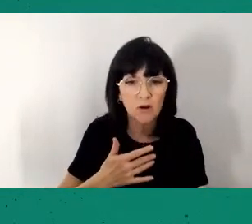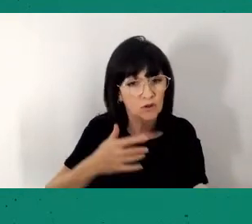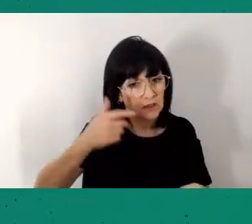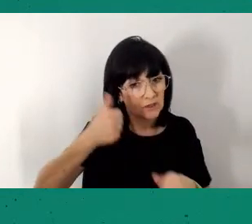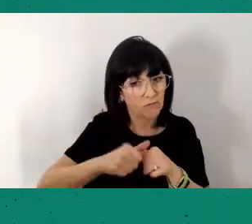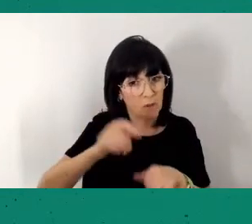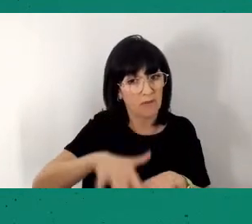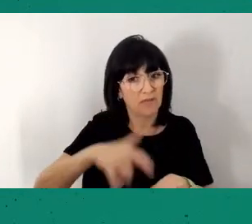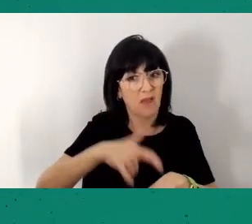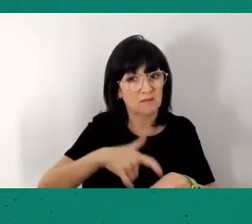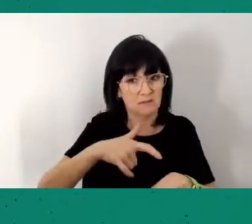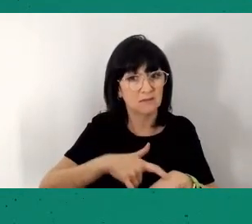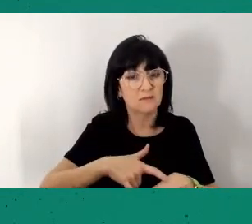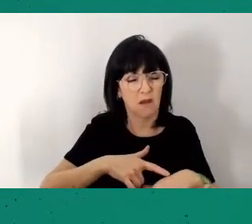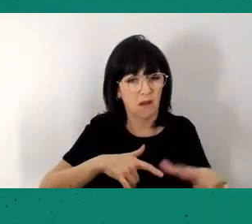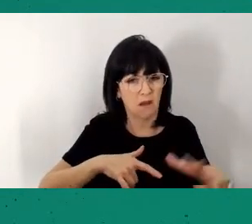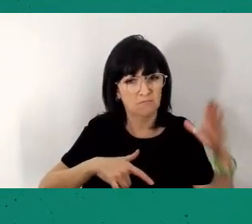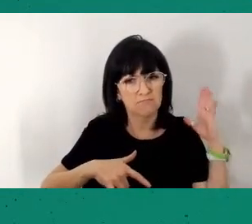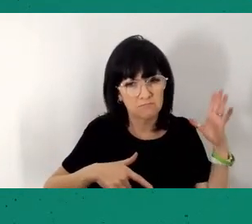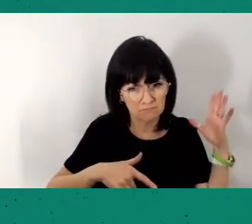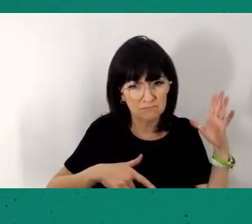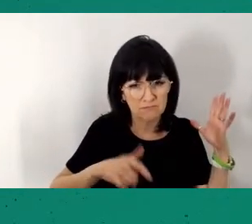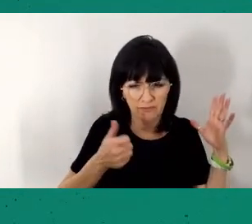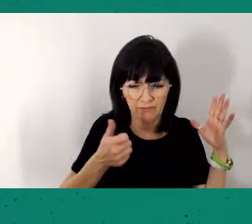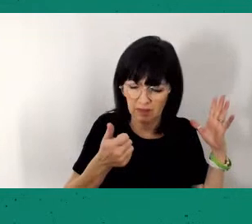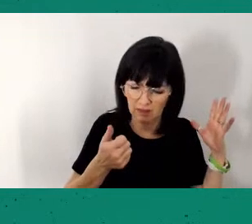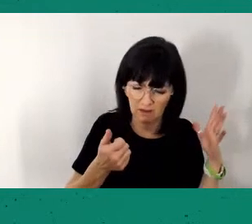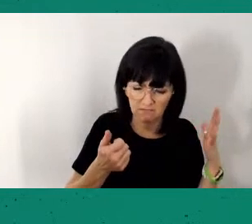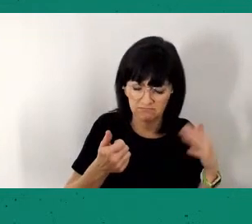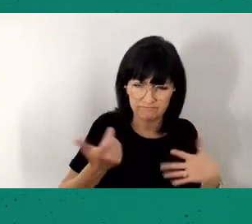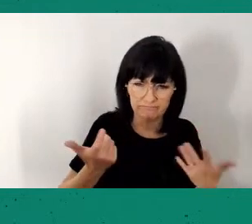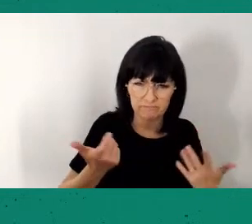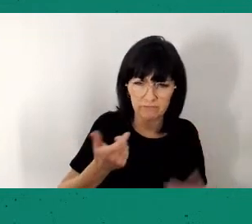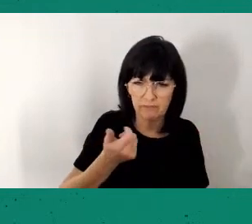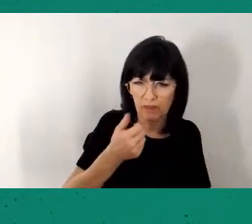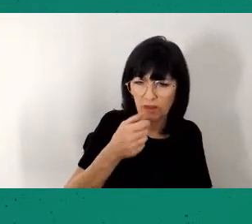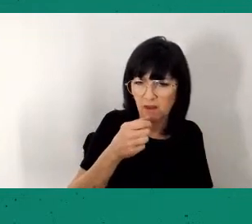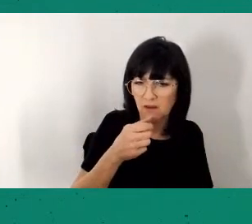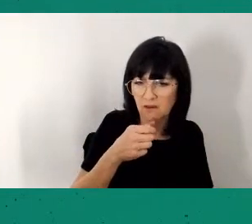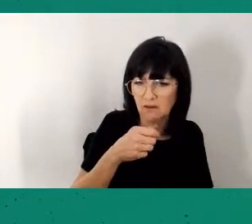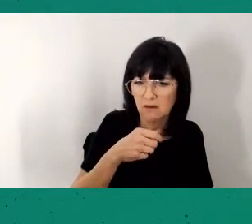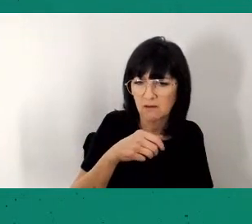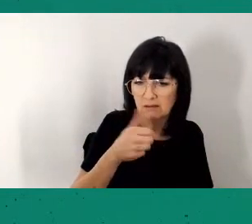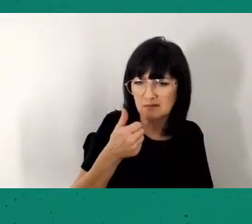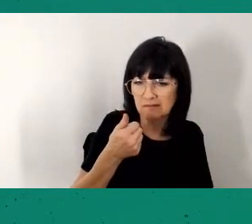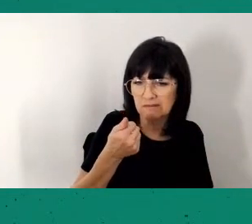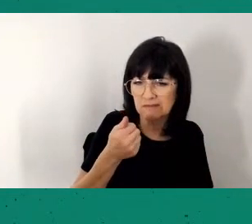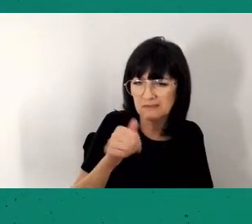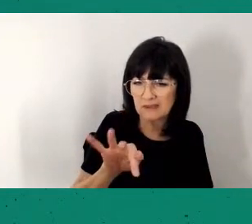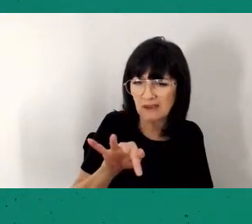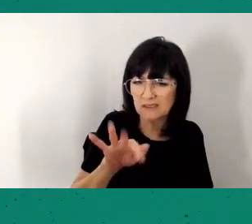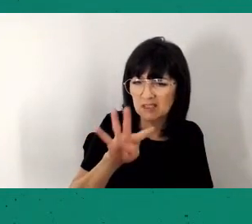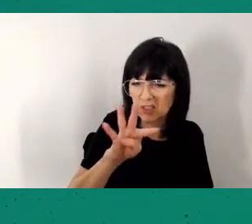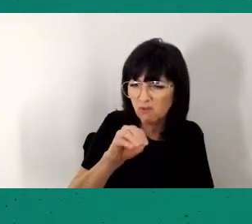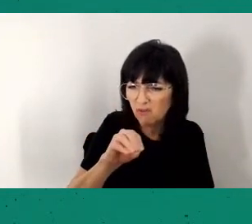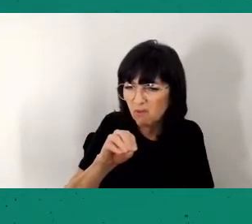strike in the late 40s, or at least an attempt to address these